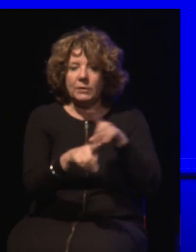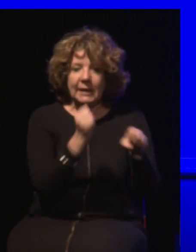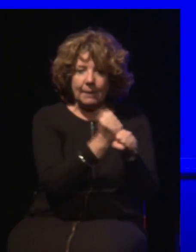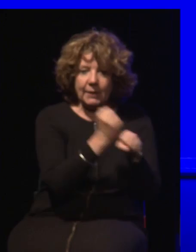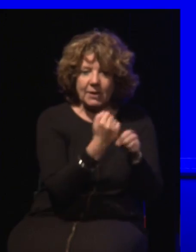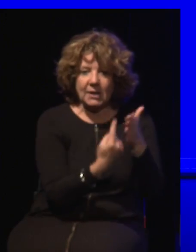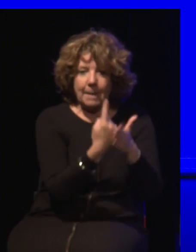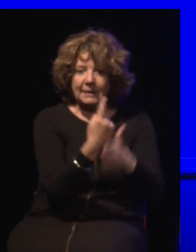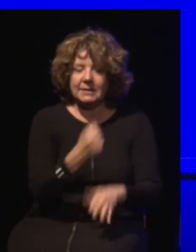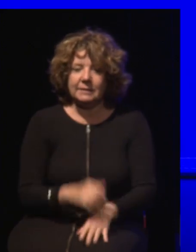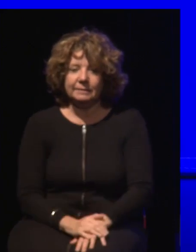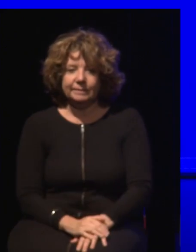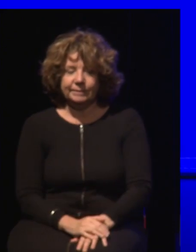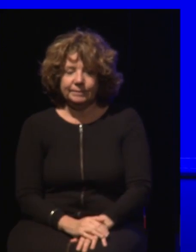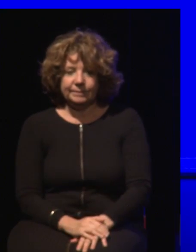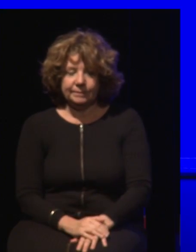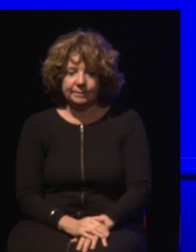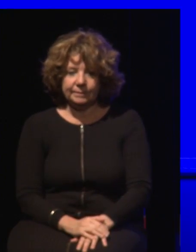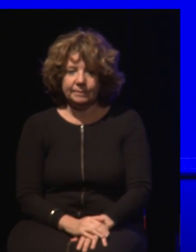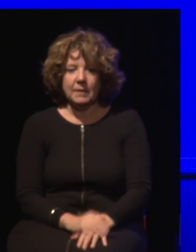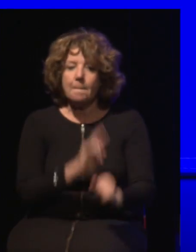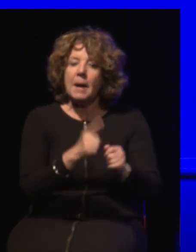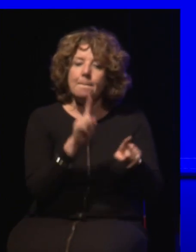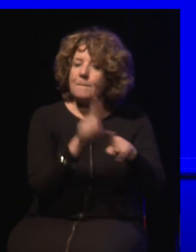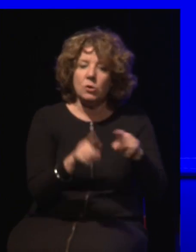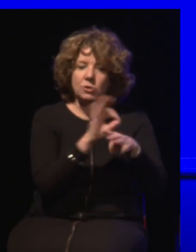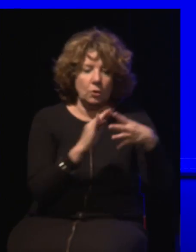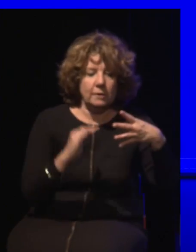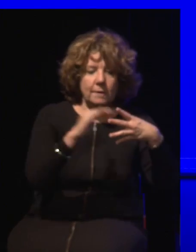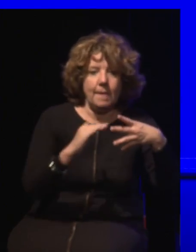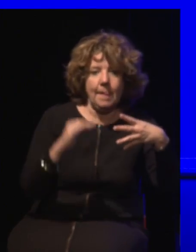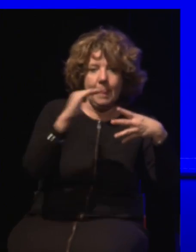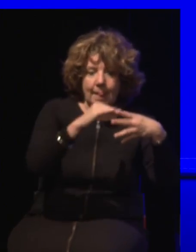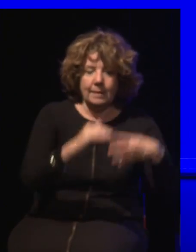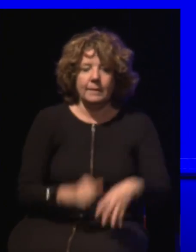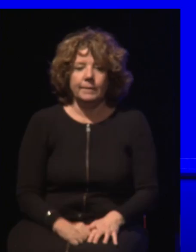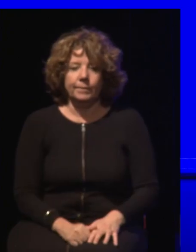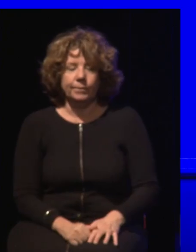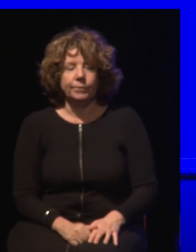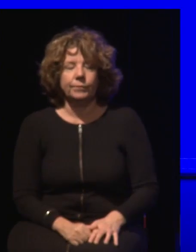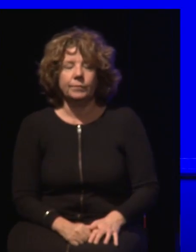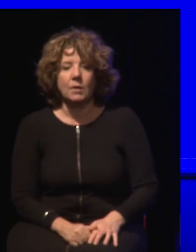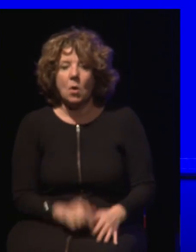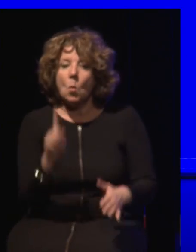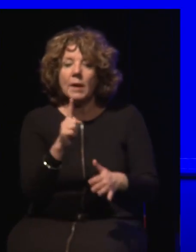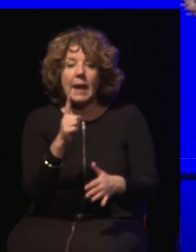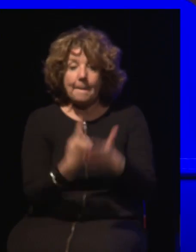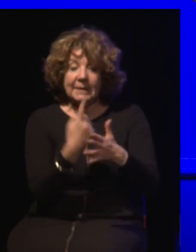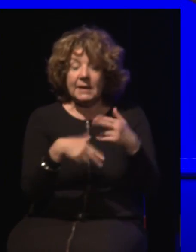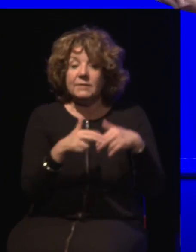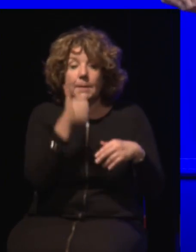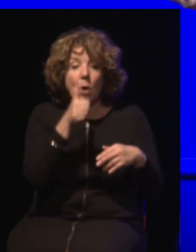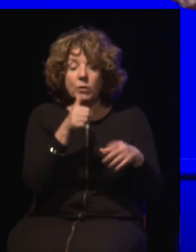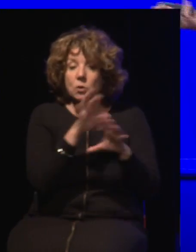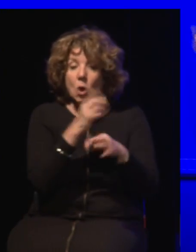But what if we took it further? What if we took it beyond competition-only experiences and